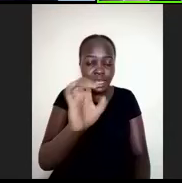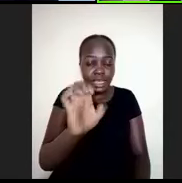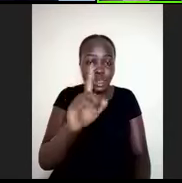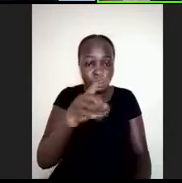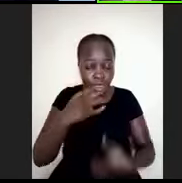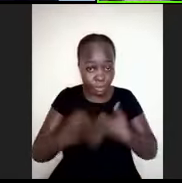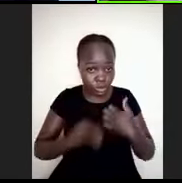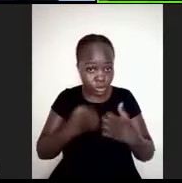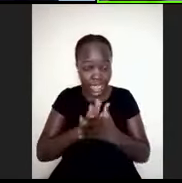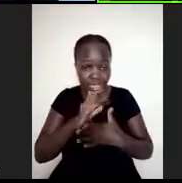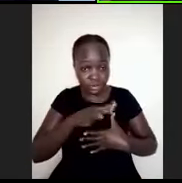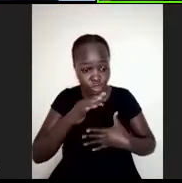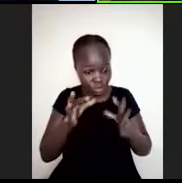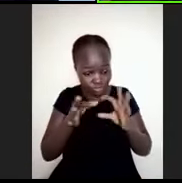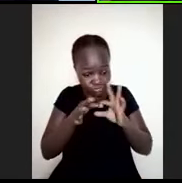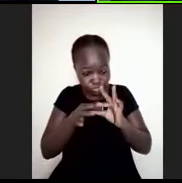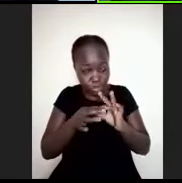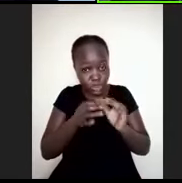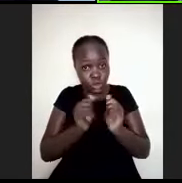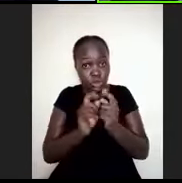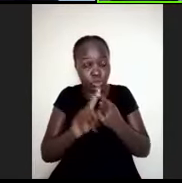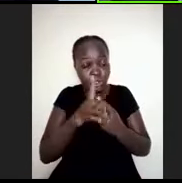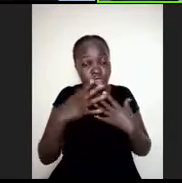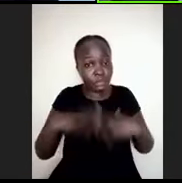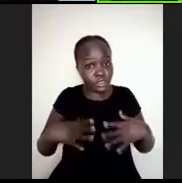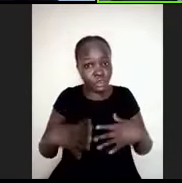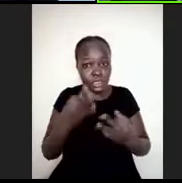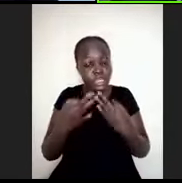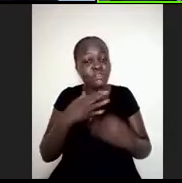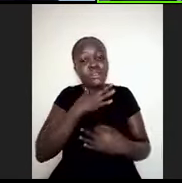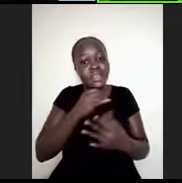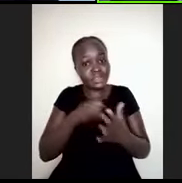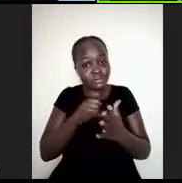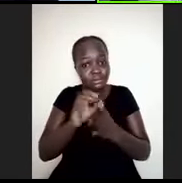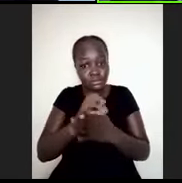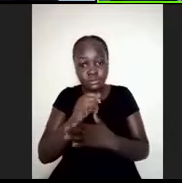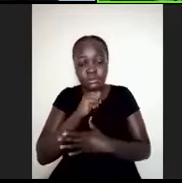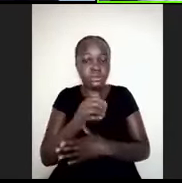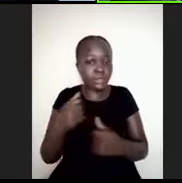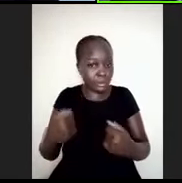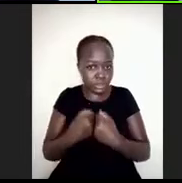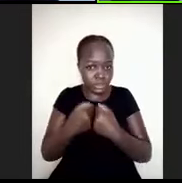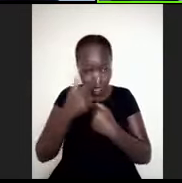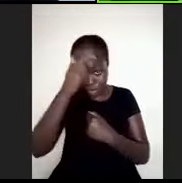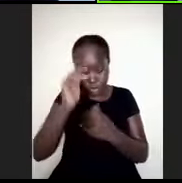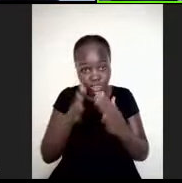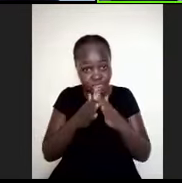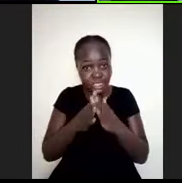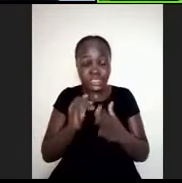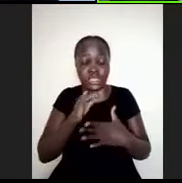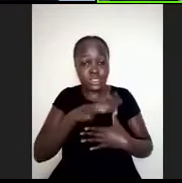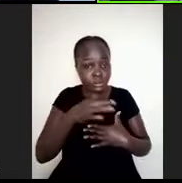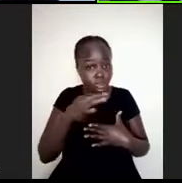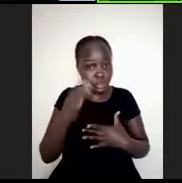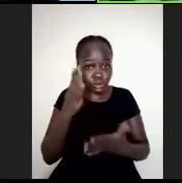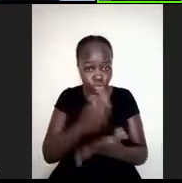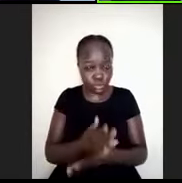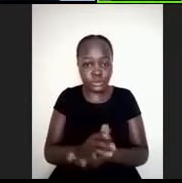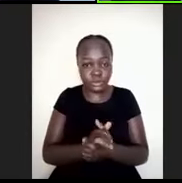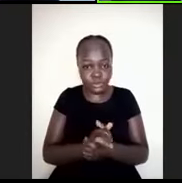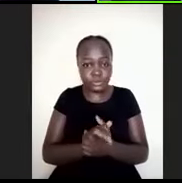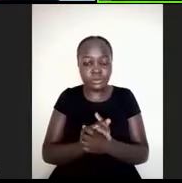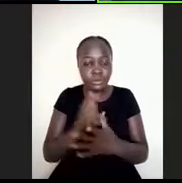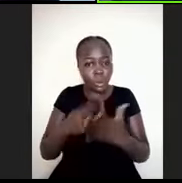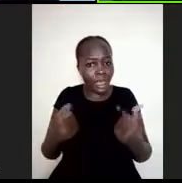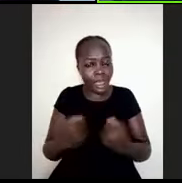person. Whether you like it or not, it happens because sex is also spiritual. And so what happens